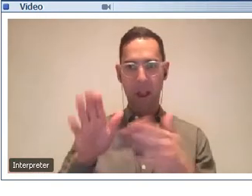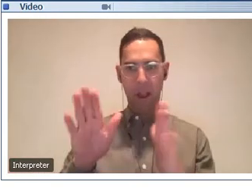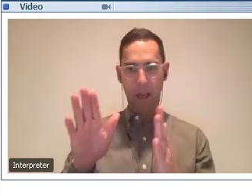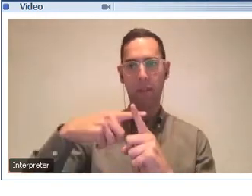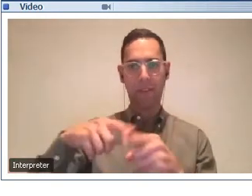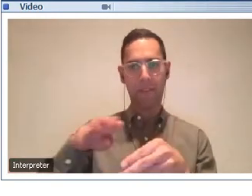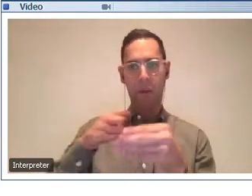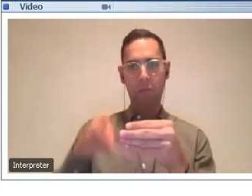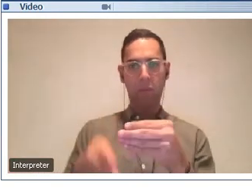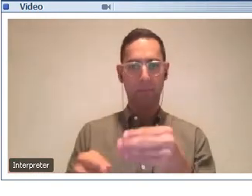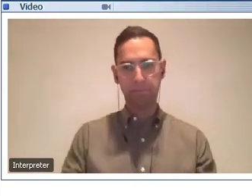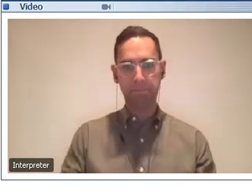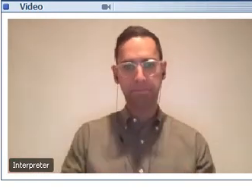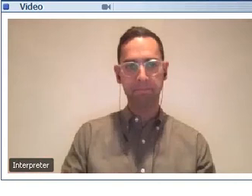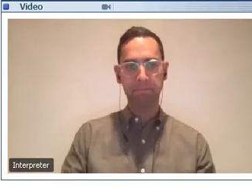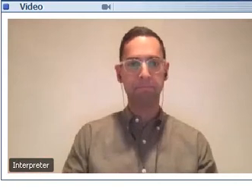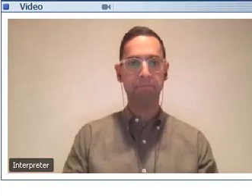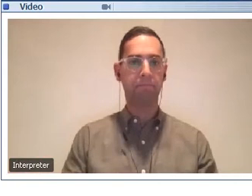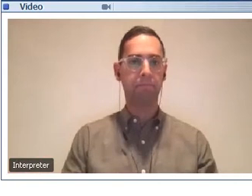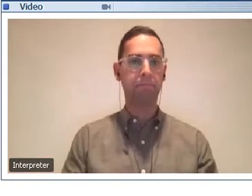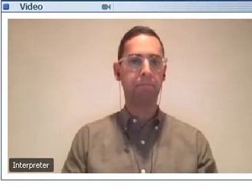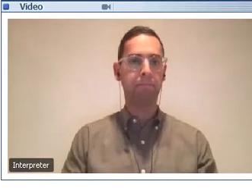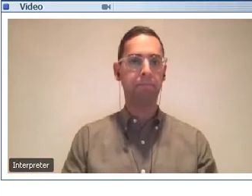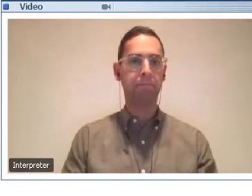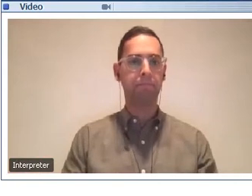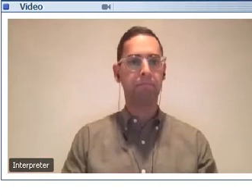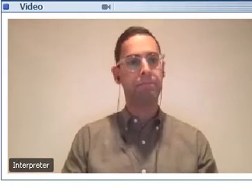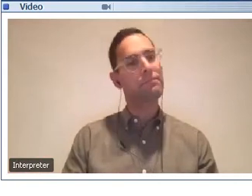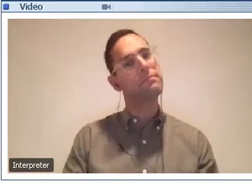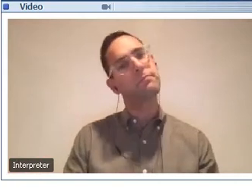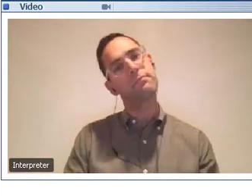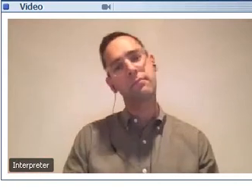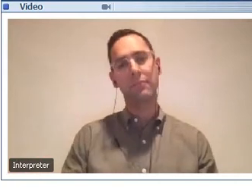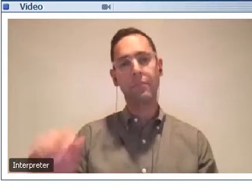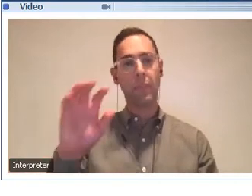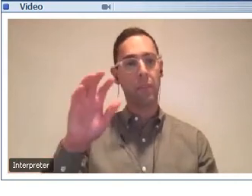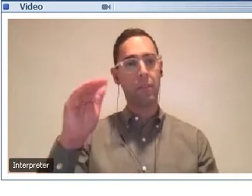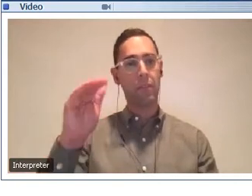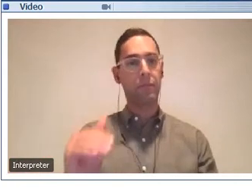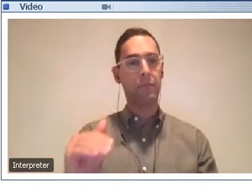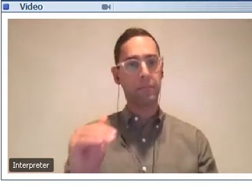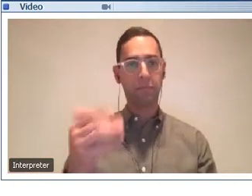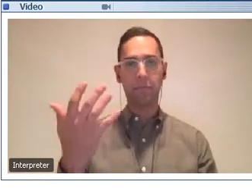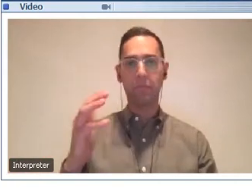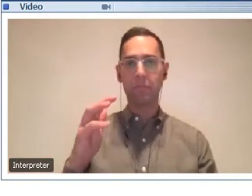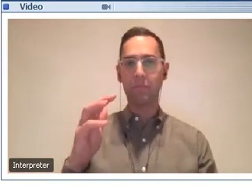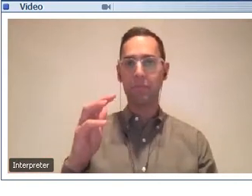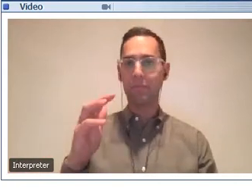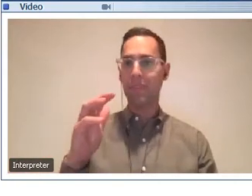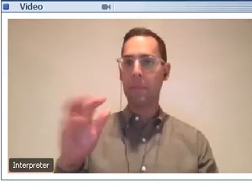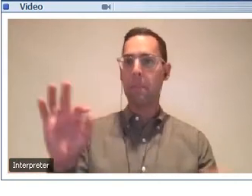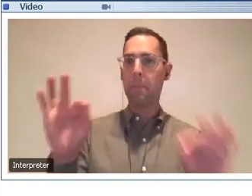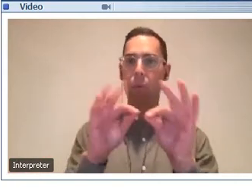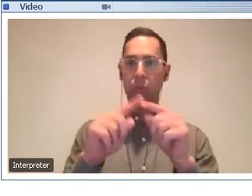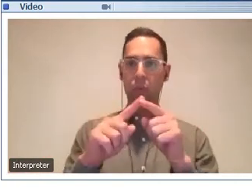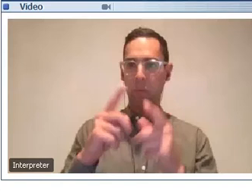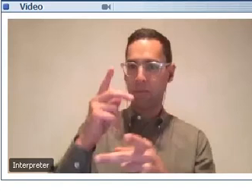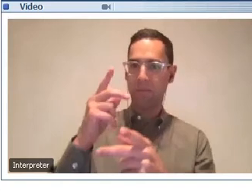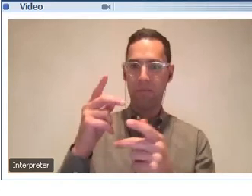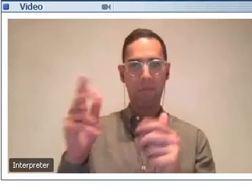Another key recommendation is job protection, ensuring that people can keep their jobs and not face negative job consequences,